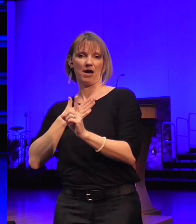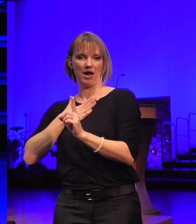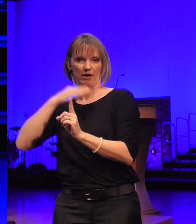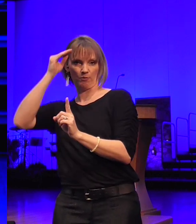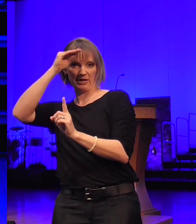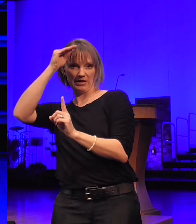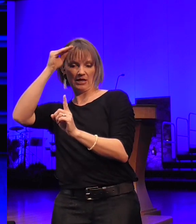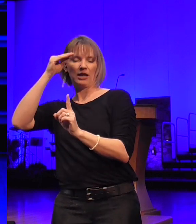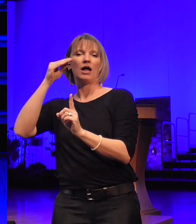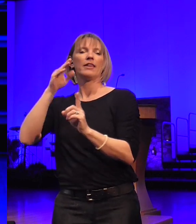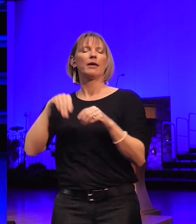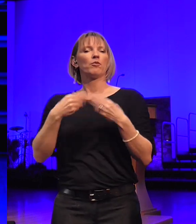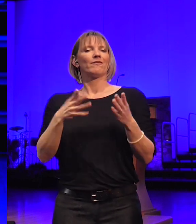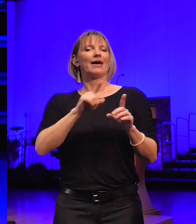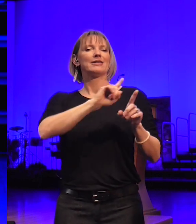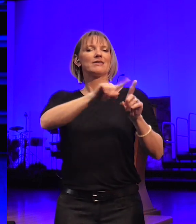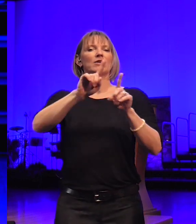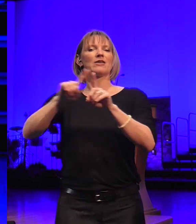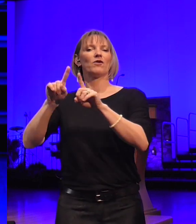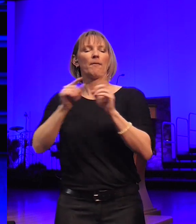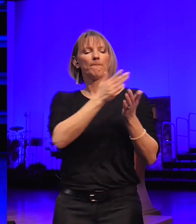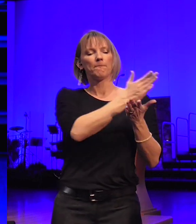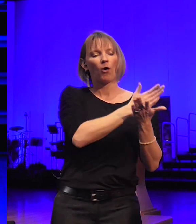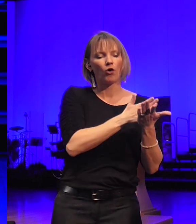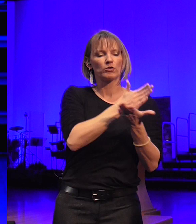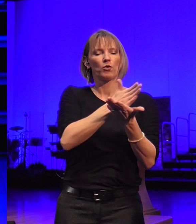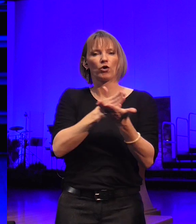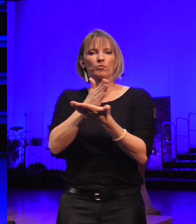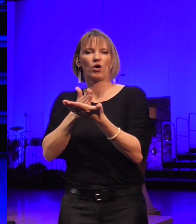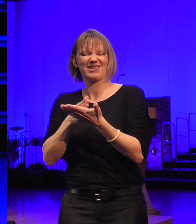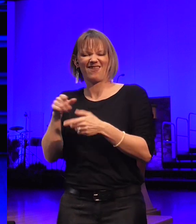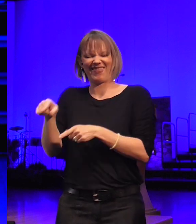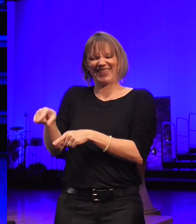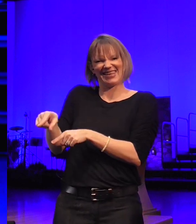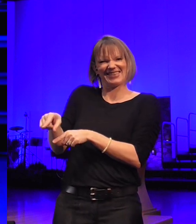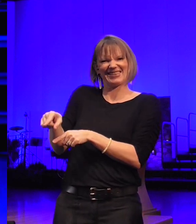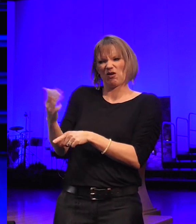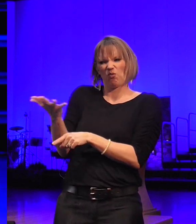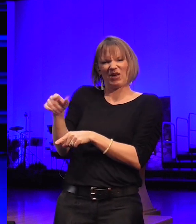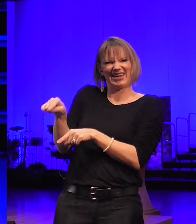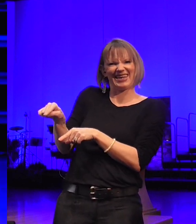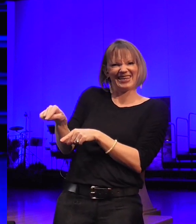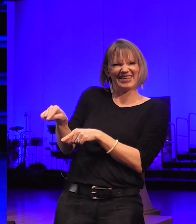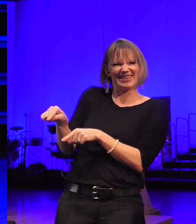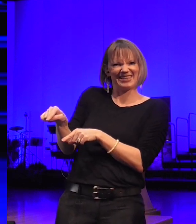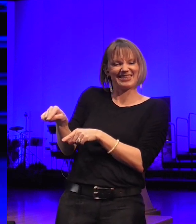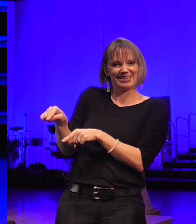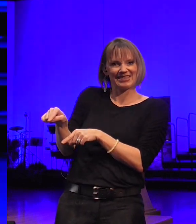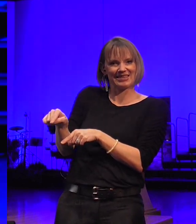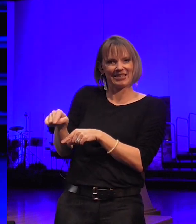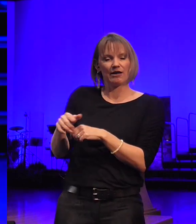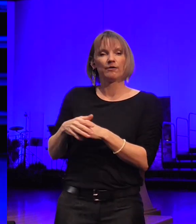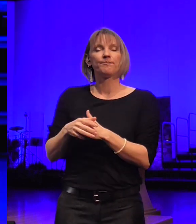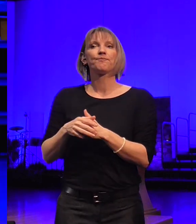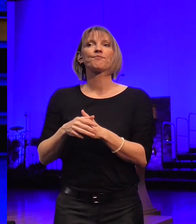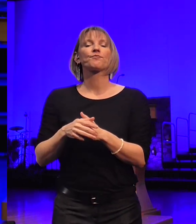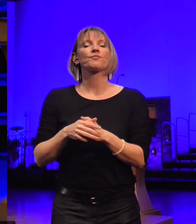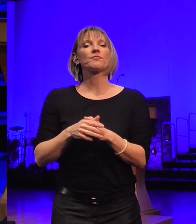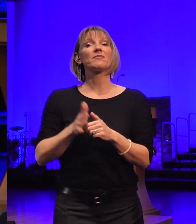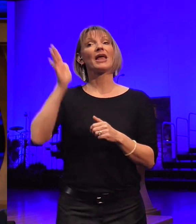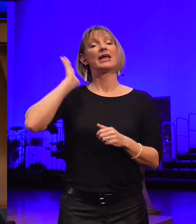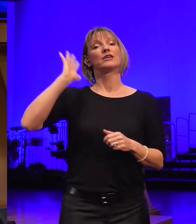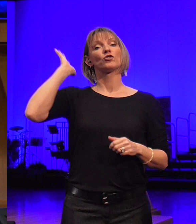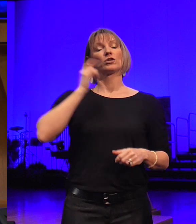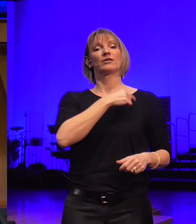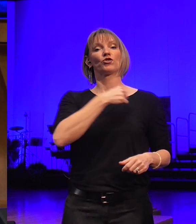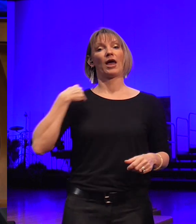different aspects of what this life and what this changeless reality is. In ancient